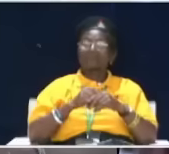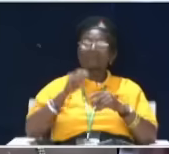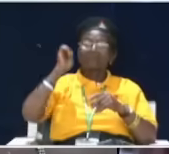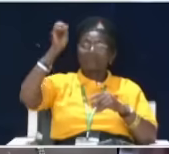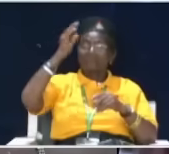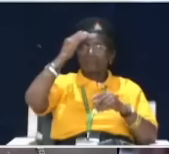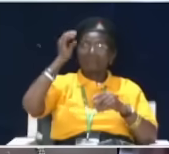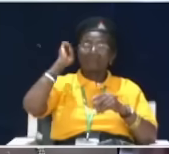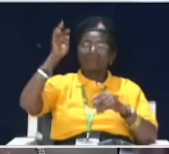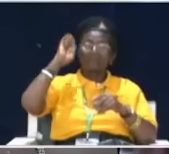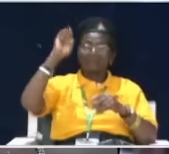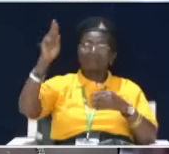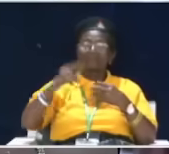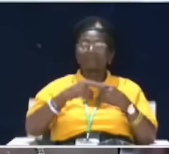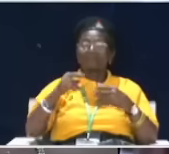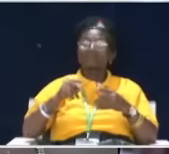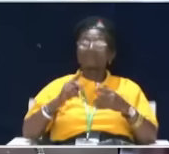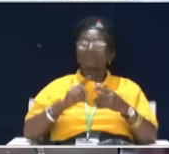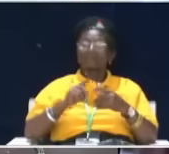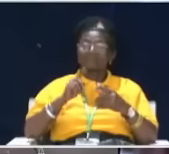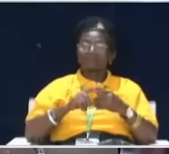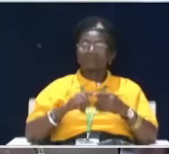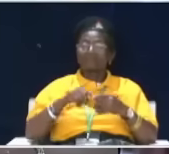knew he would return to say thank